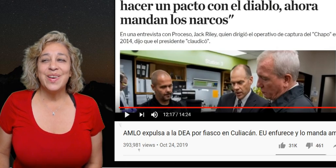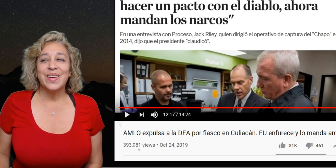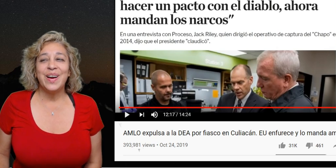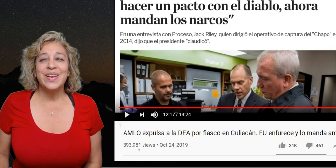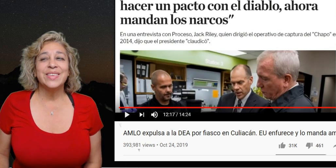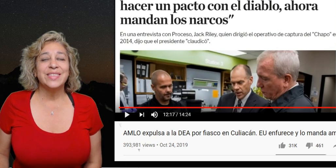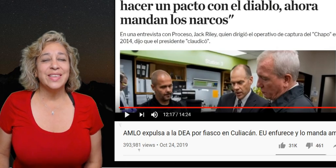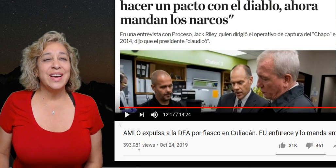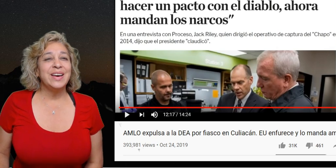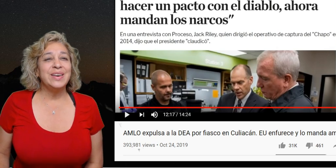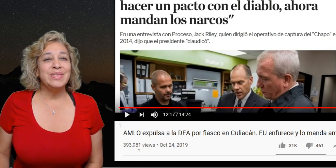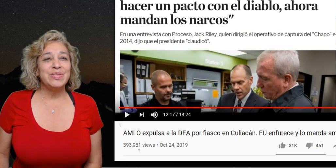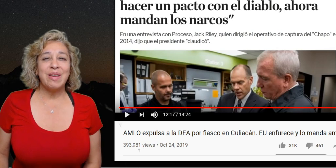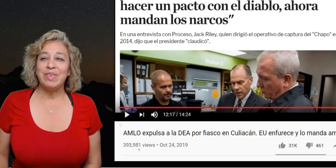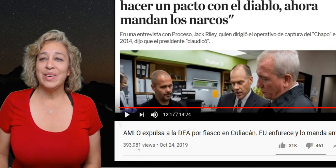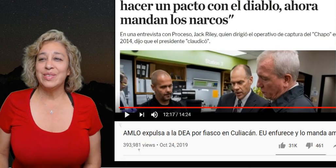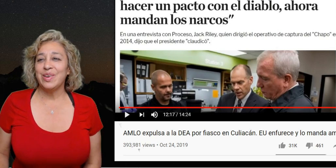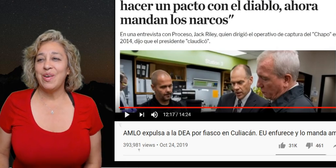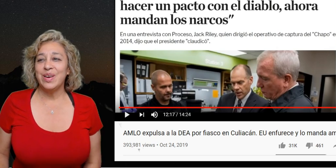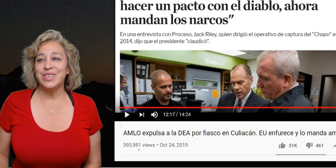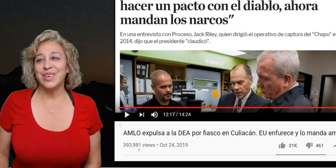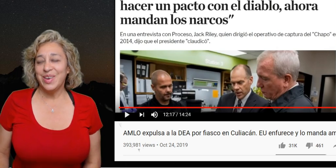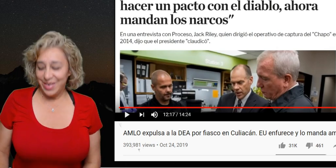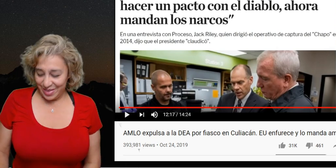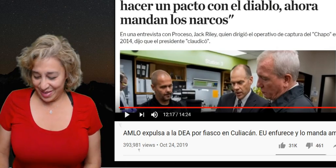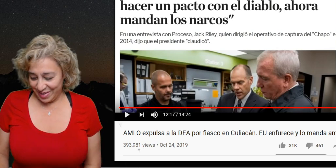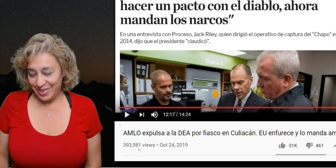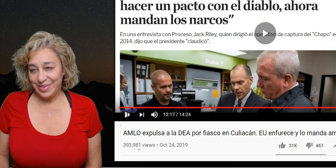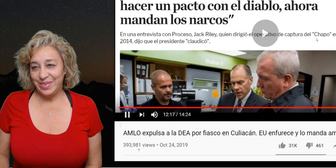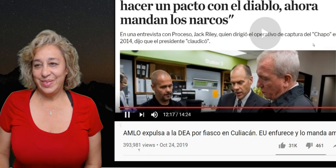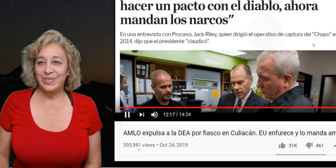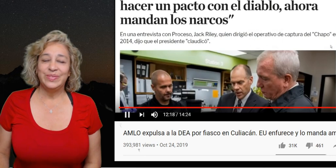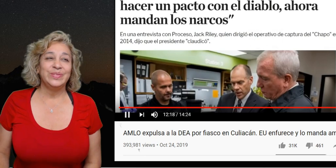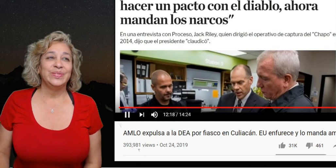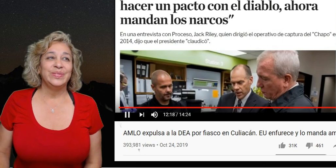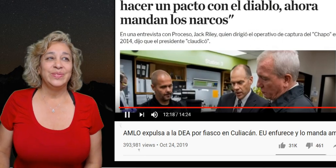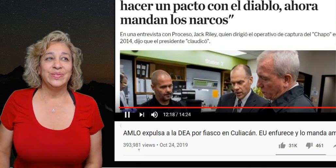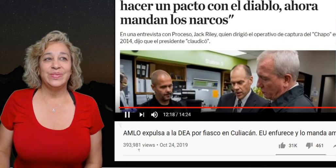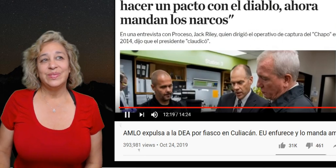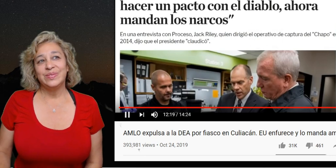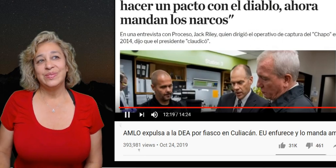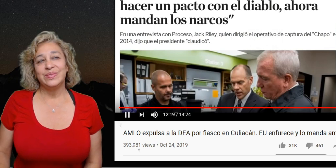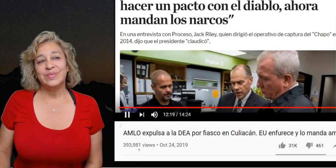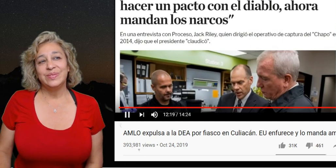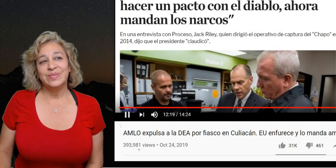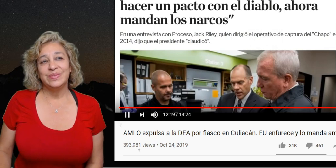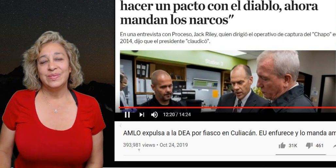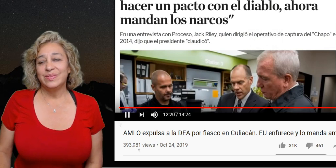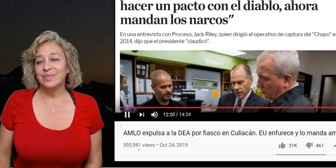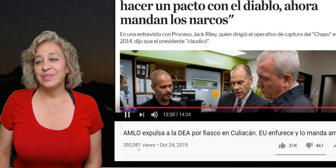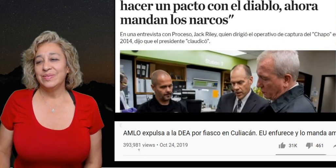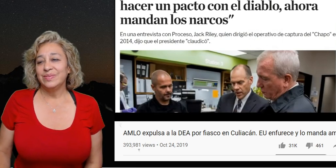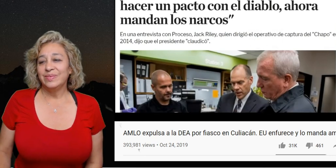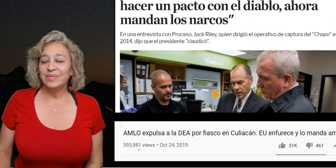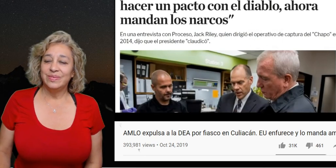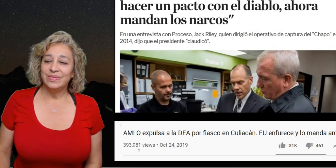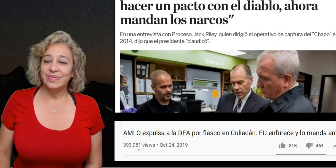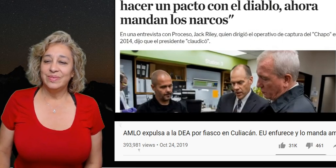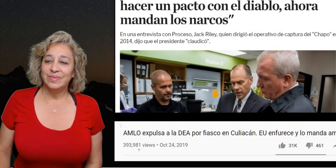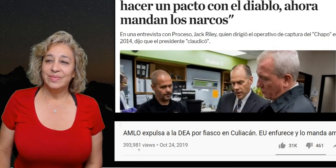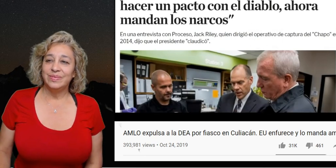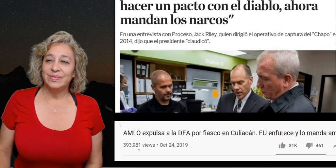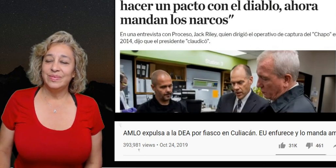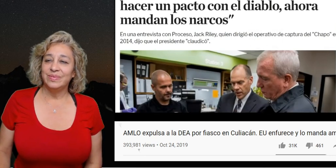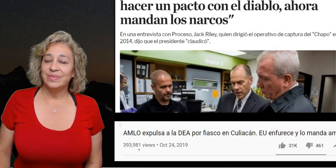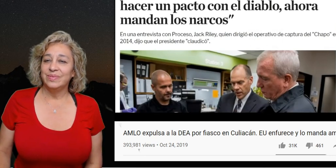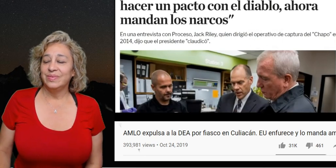the narcotics traffickers are in charge. El jefe de la DEA, ¿no? Jack Ryan le señala, AMLO acaba de hacer un